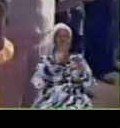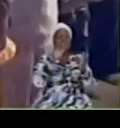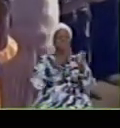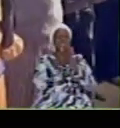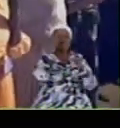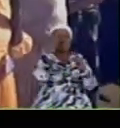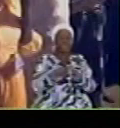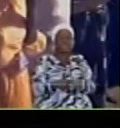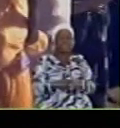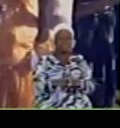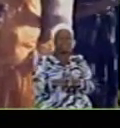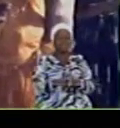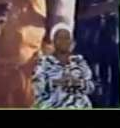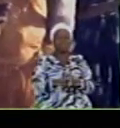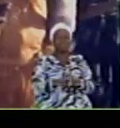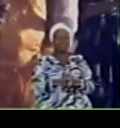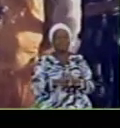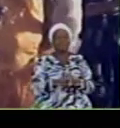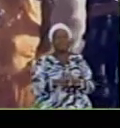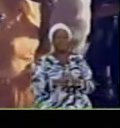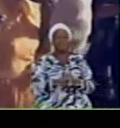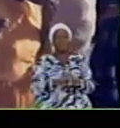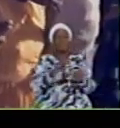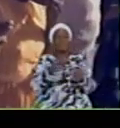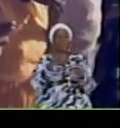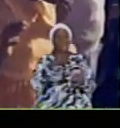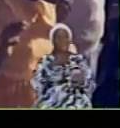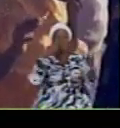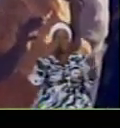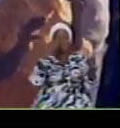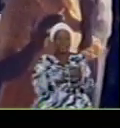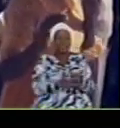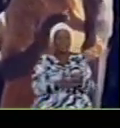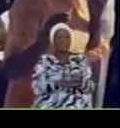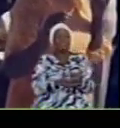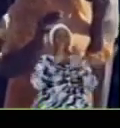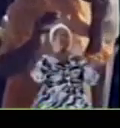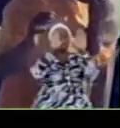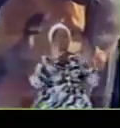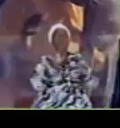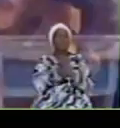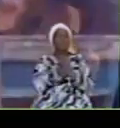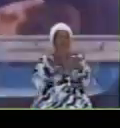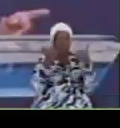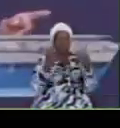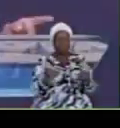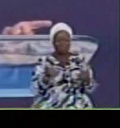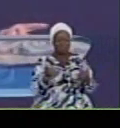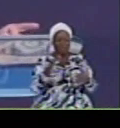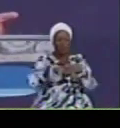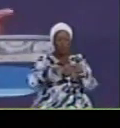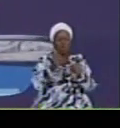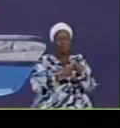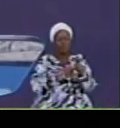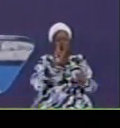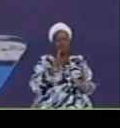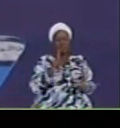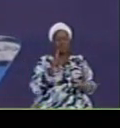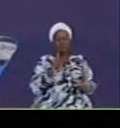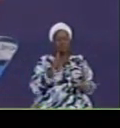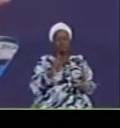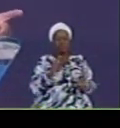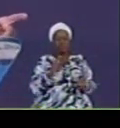Jesus' name. Amen. Evident miracle now. Amen. Upon everyone.